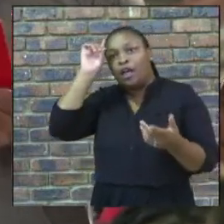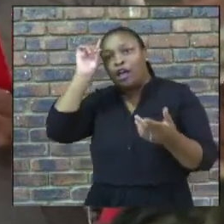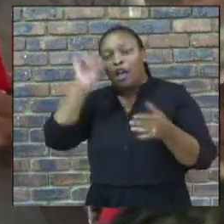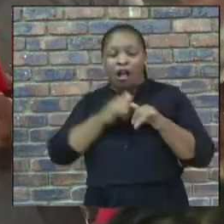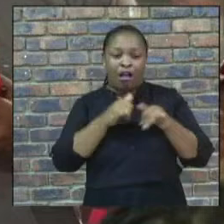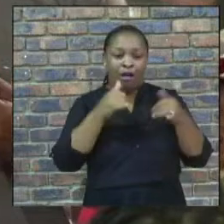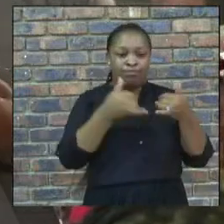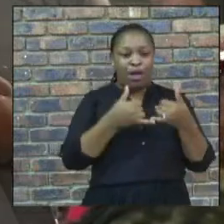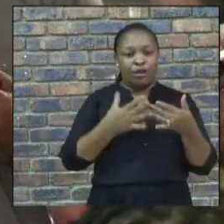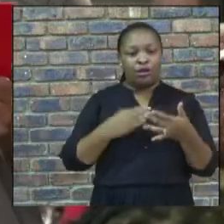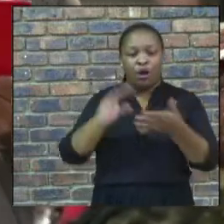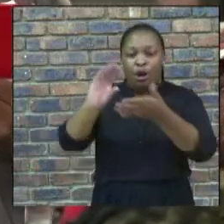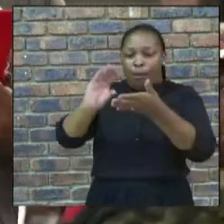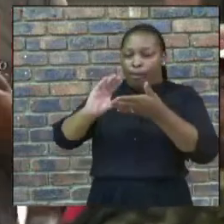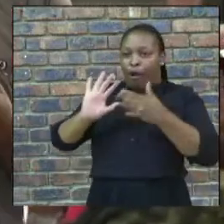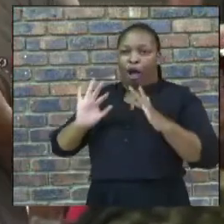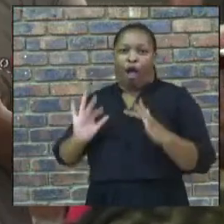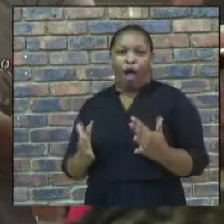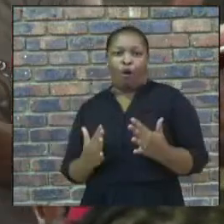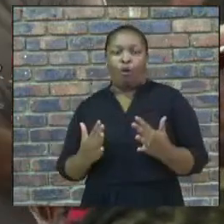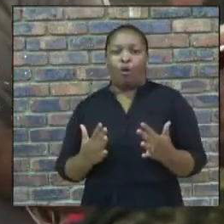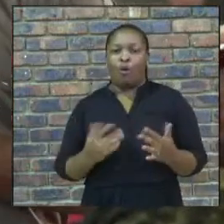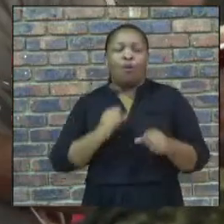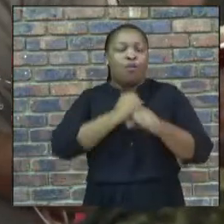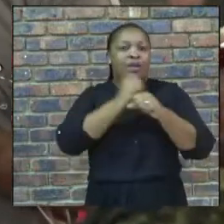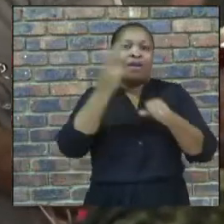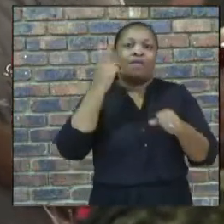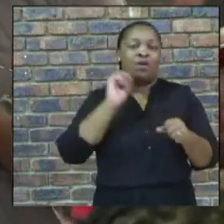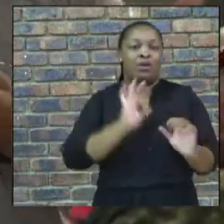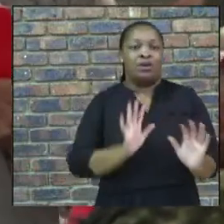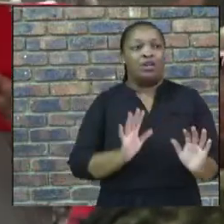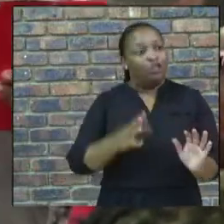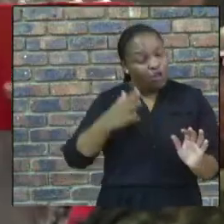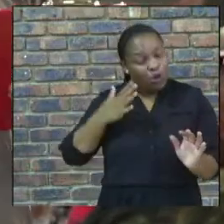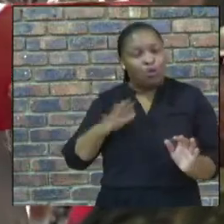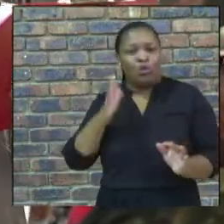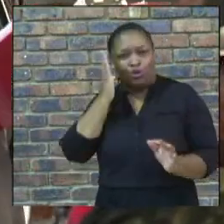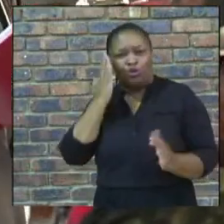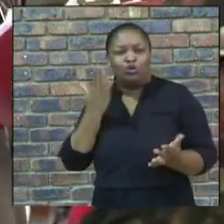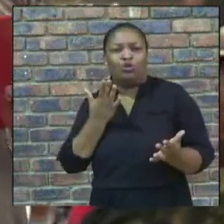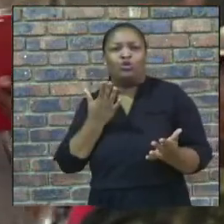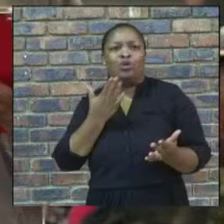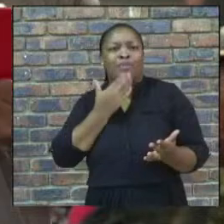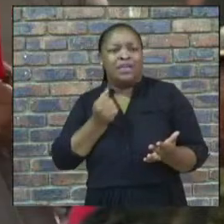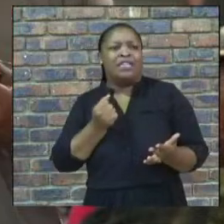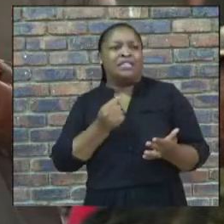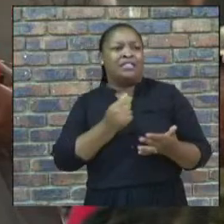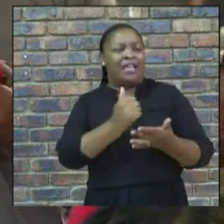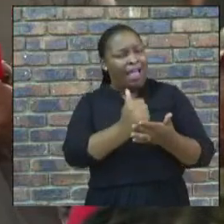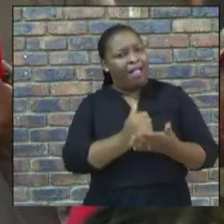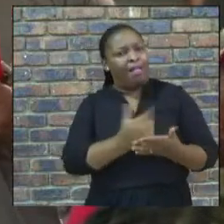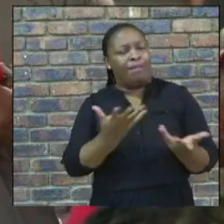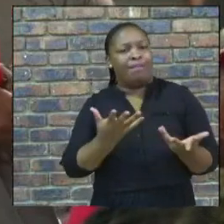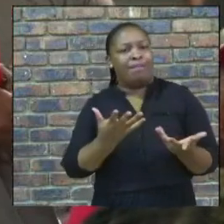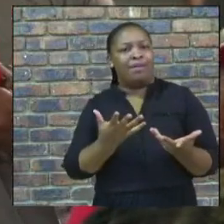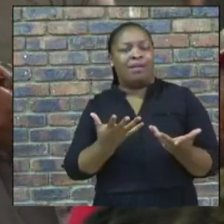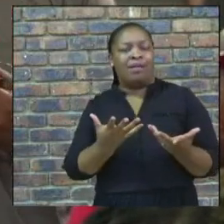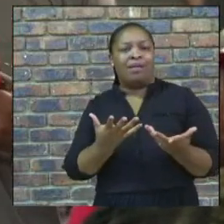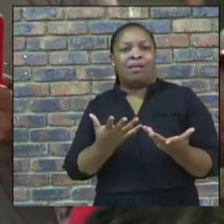just shocked ukuthi mangena la. I don't even see some companies, small companies who have benefited, or any